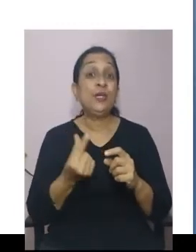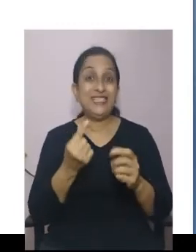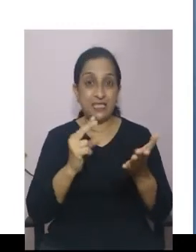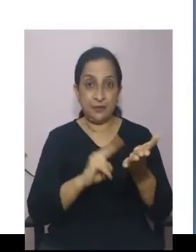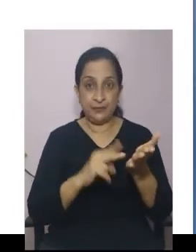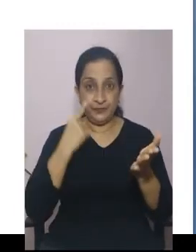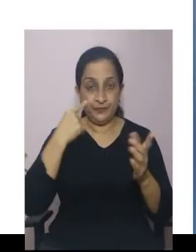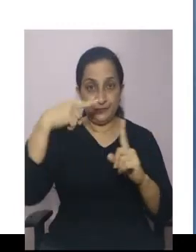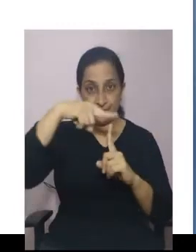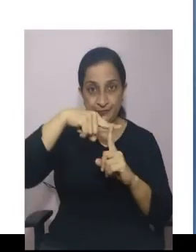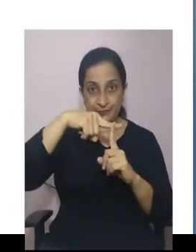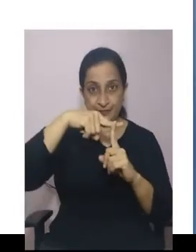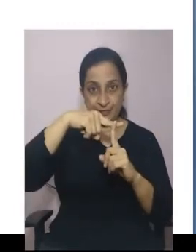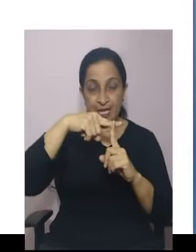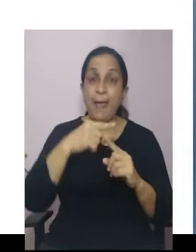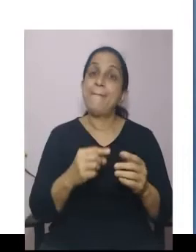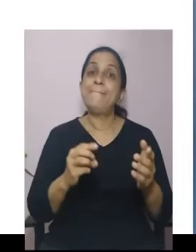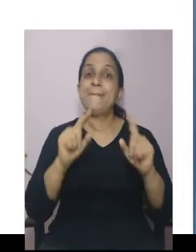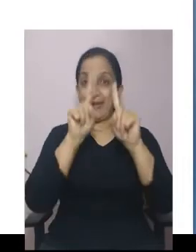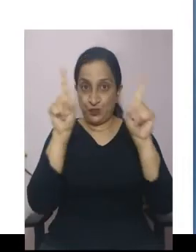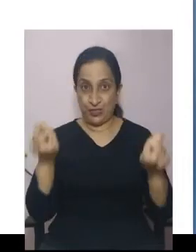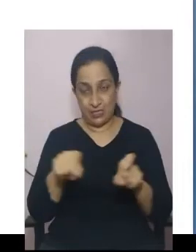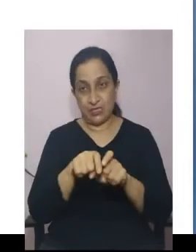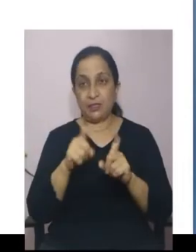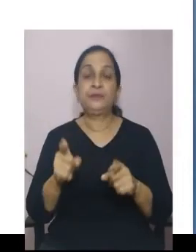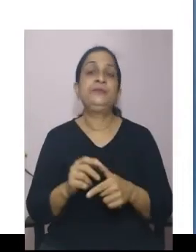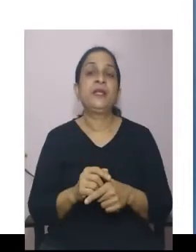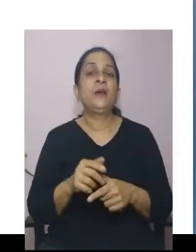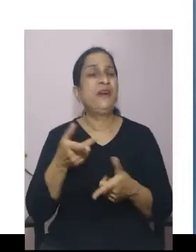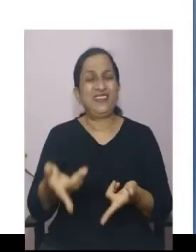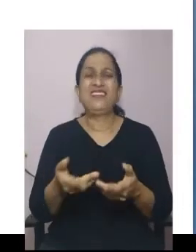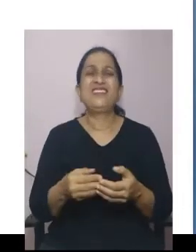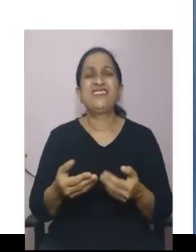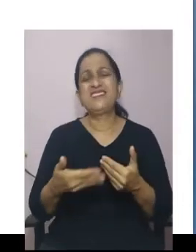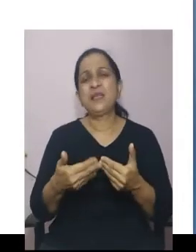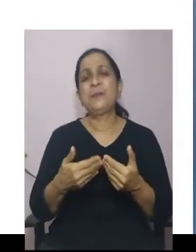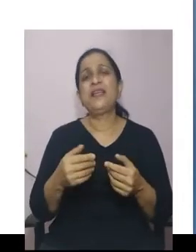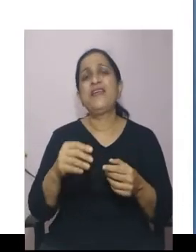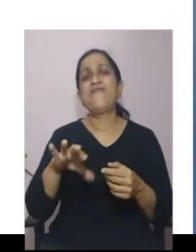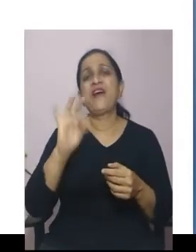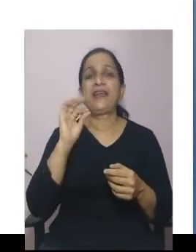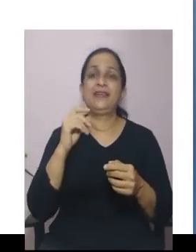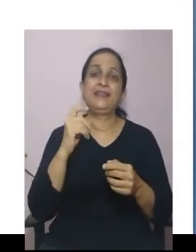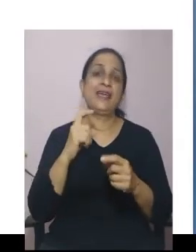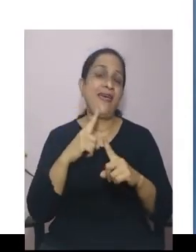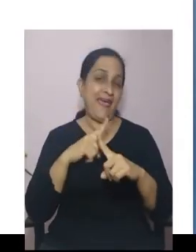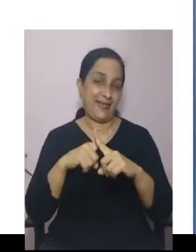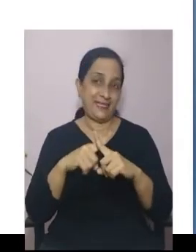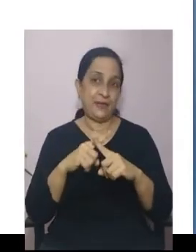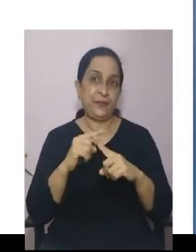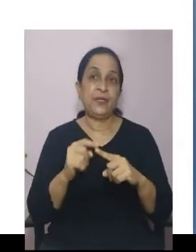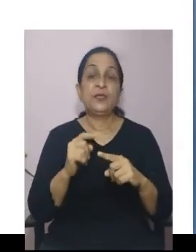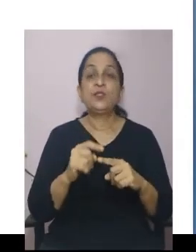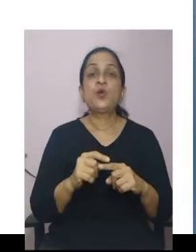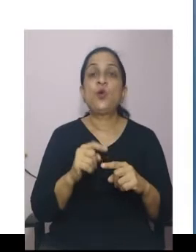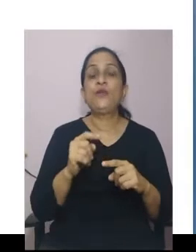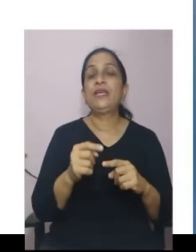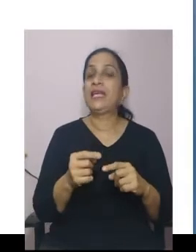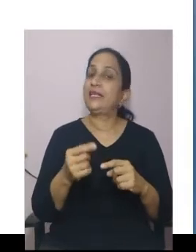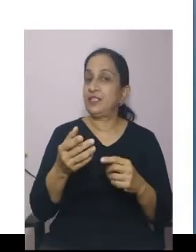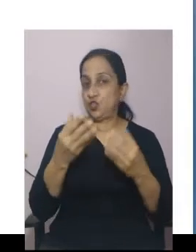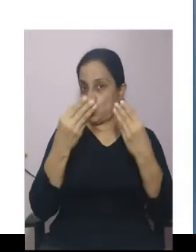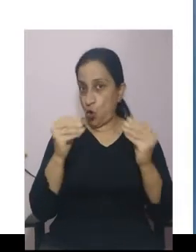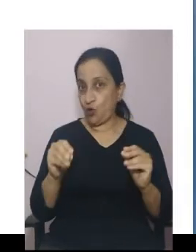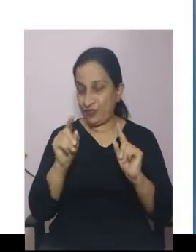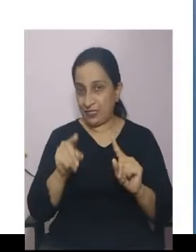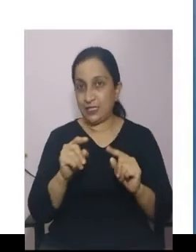are asked to find the value. Here there is nothing like that. You simply asked to find the value of x. That means you solve this